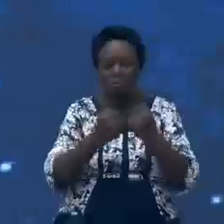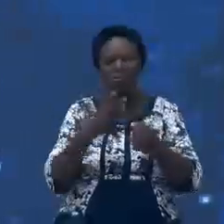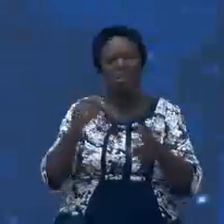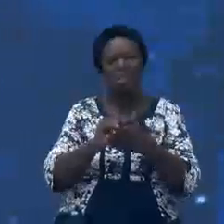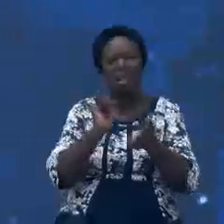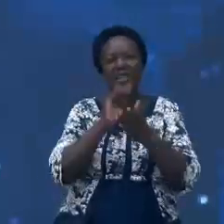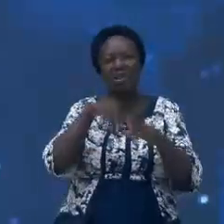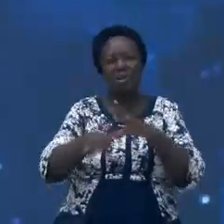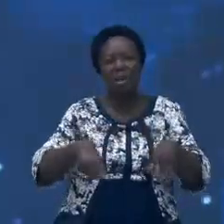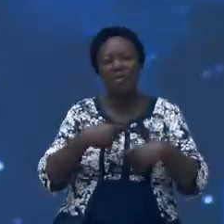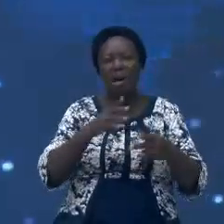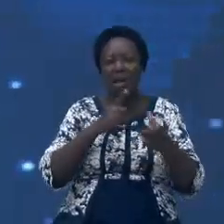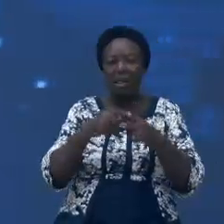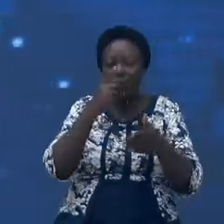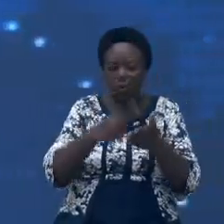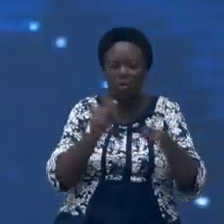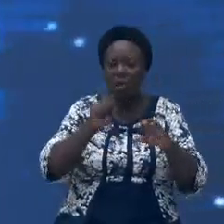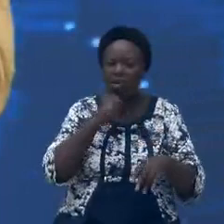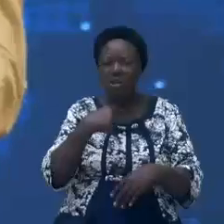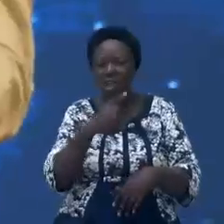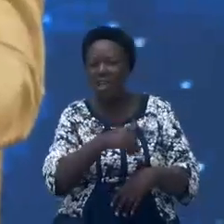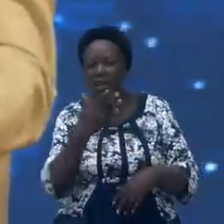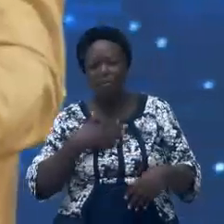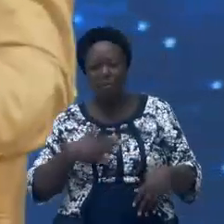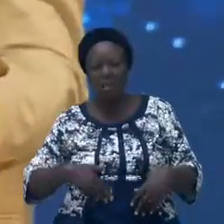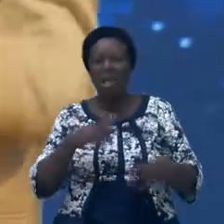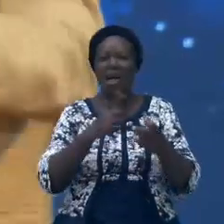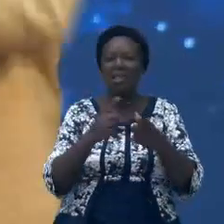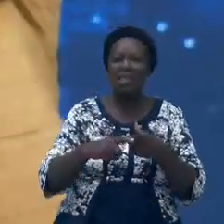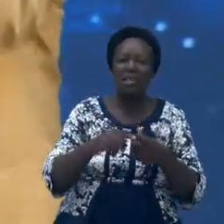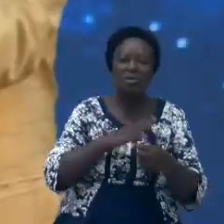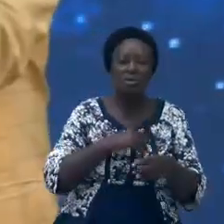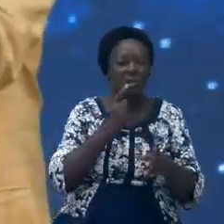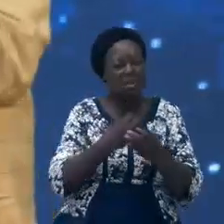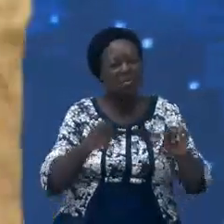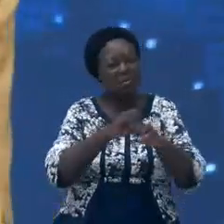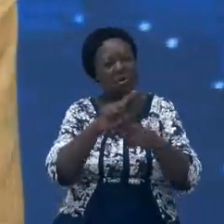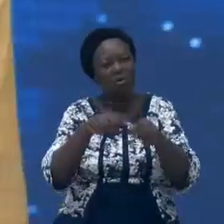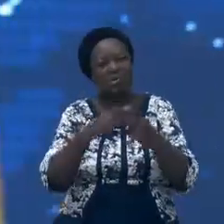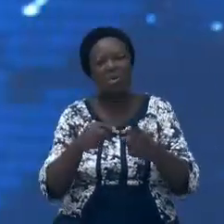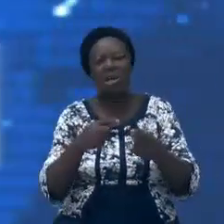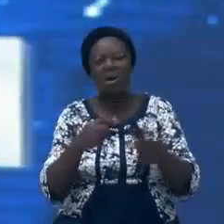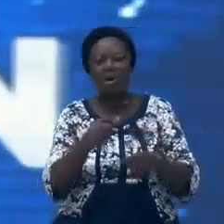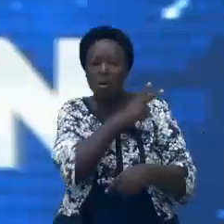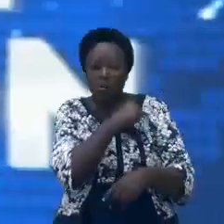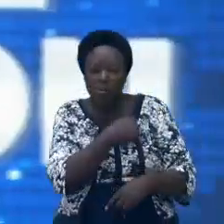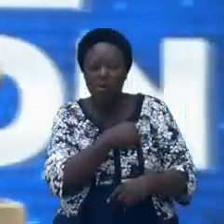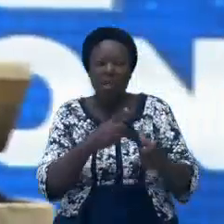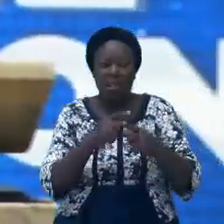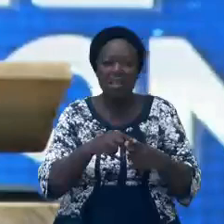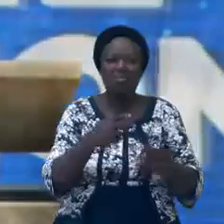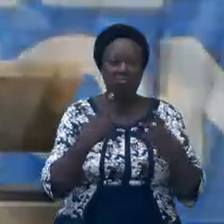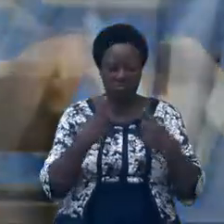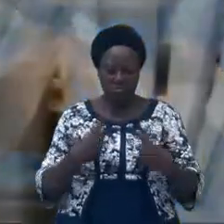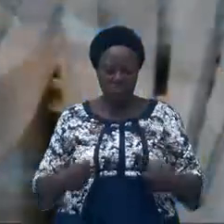problem that you are sorrowful about? And what you cannot even tell anybody. And even when you tell them, you go to the hospital and they